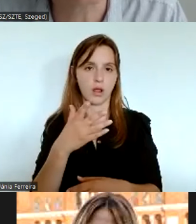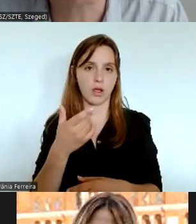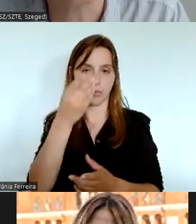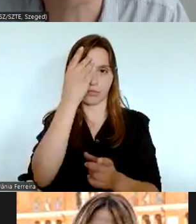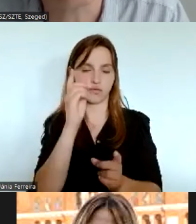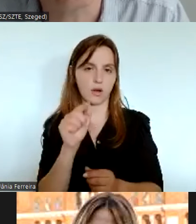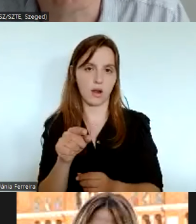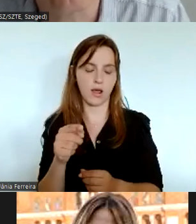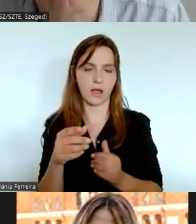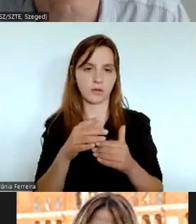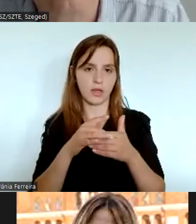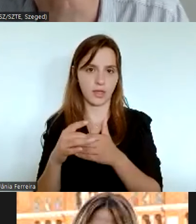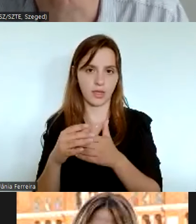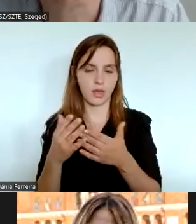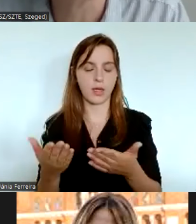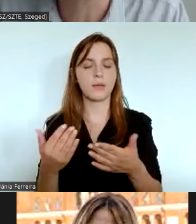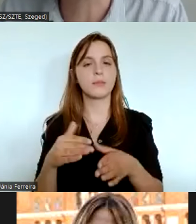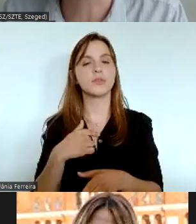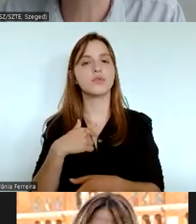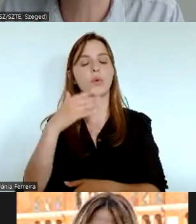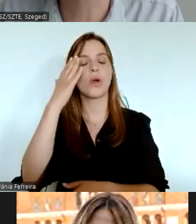it's the last